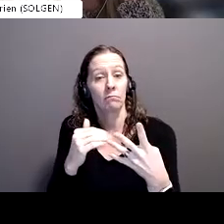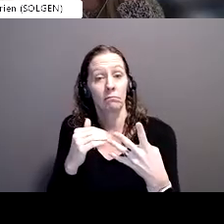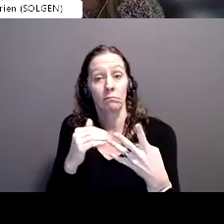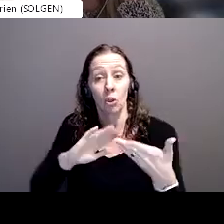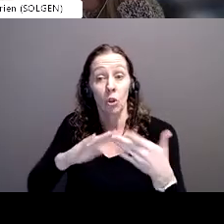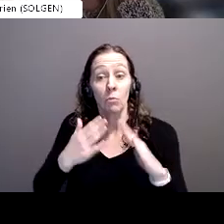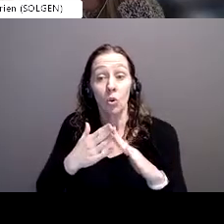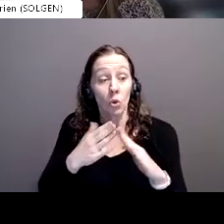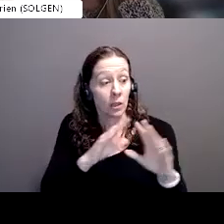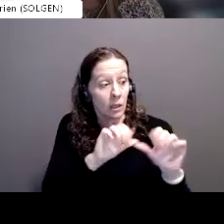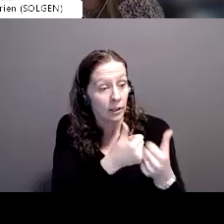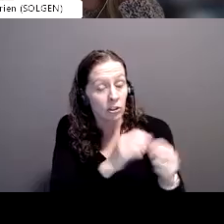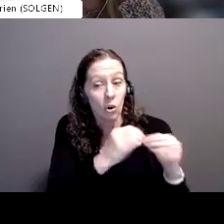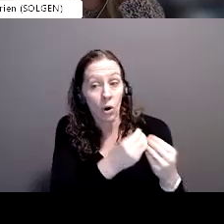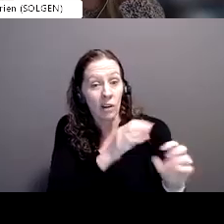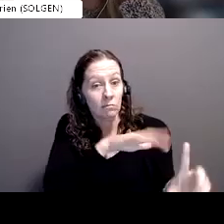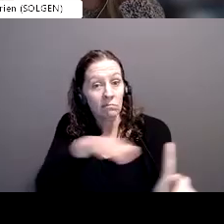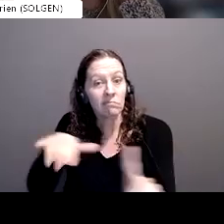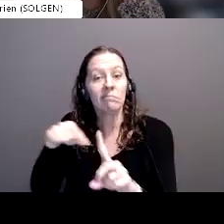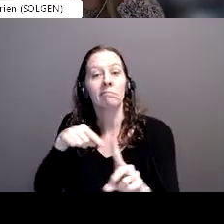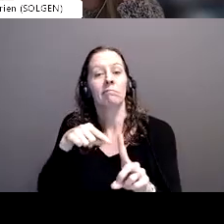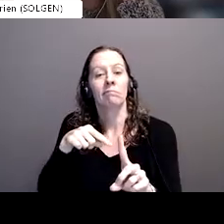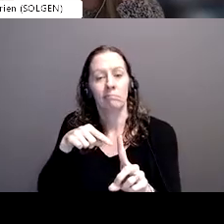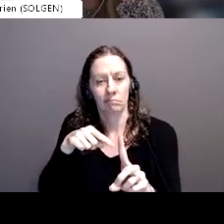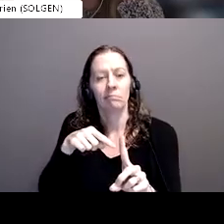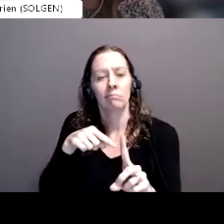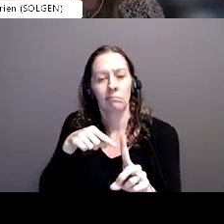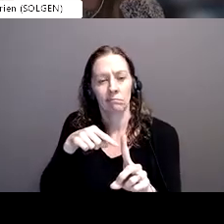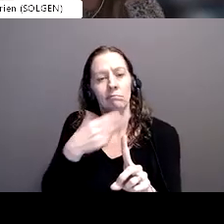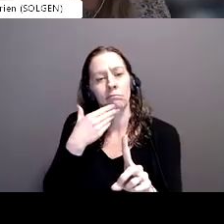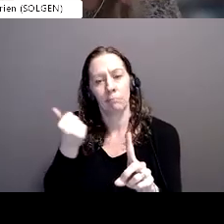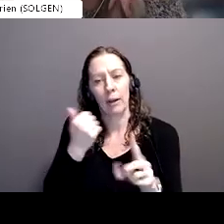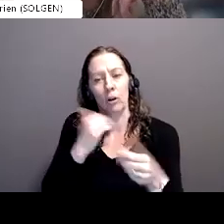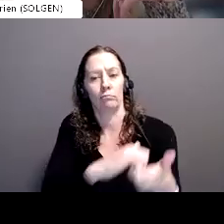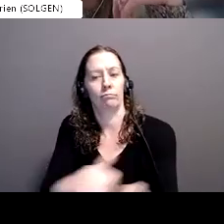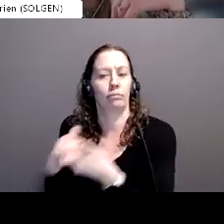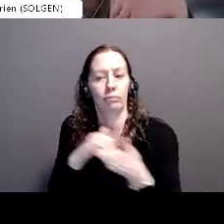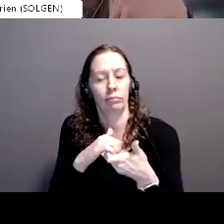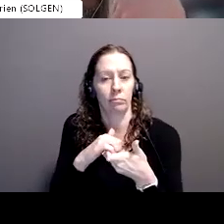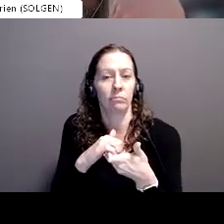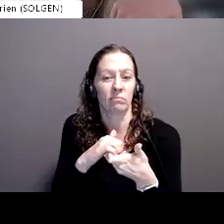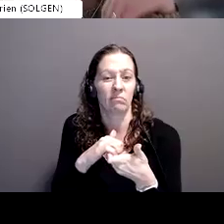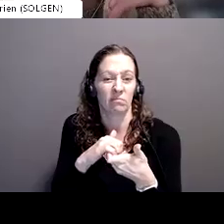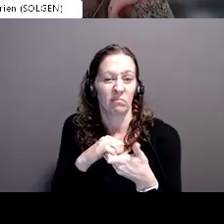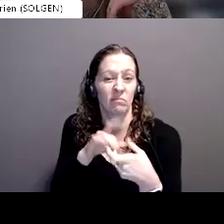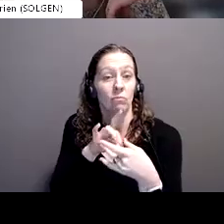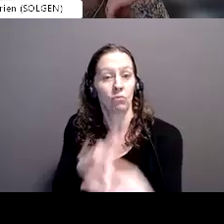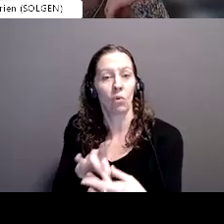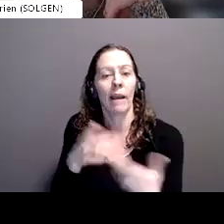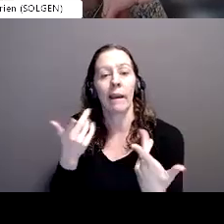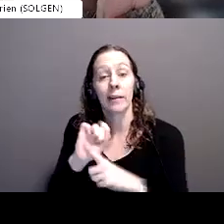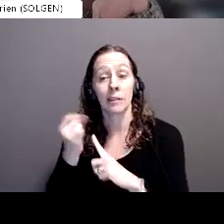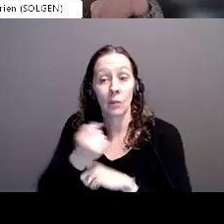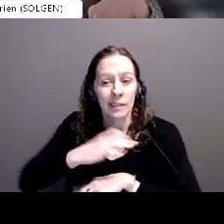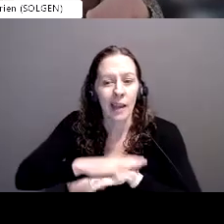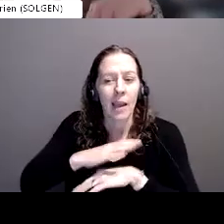community partners to address IPV risk factors, and specifically in relation to situation tables. And as